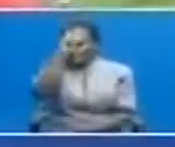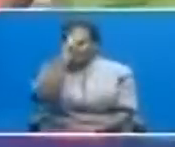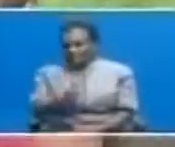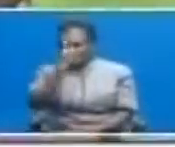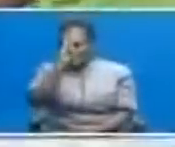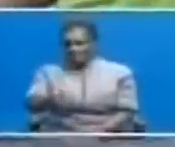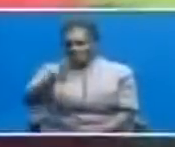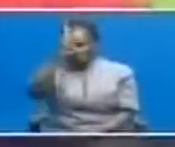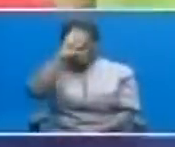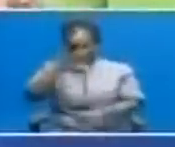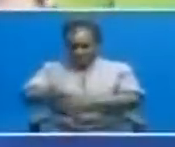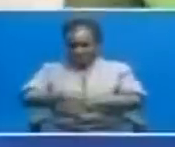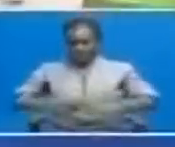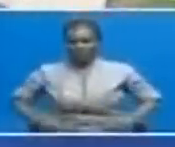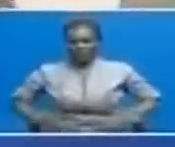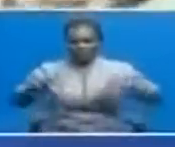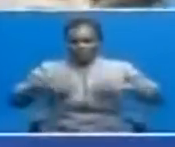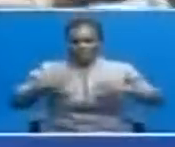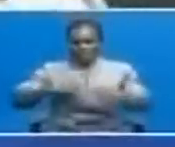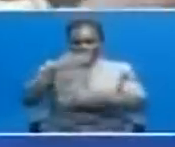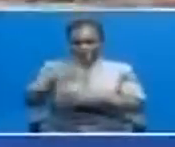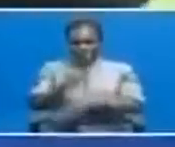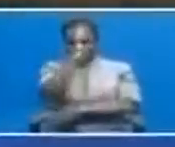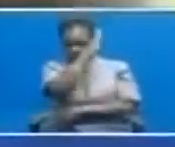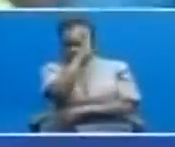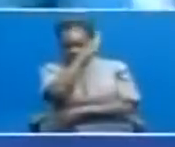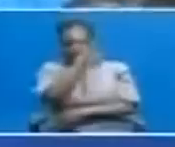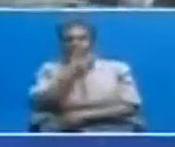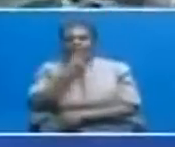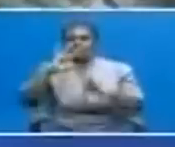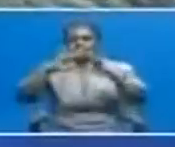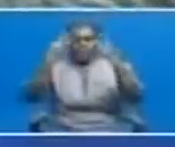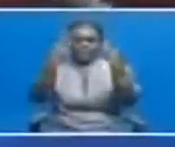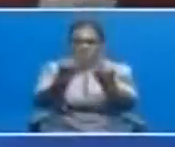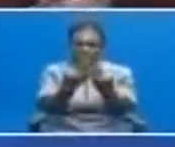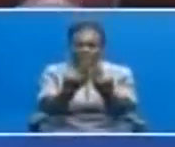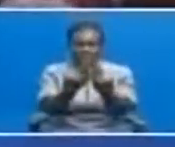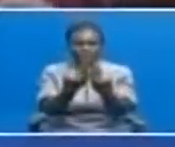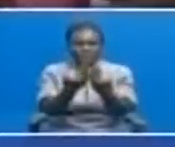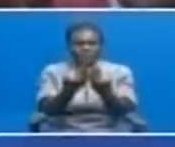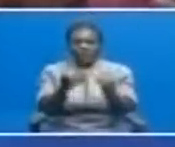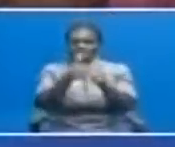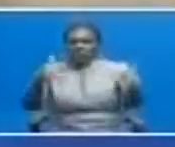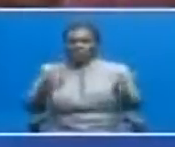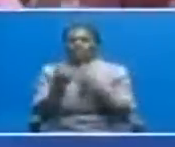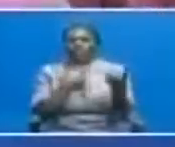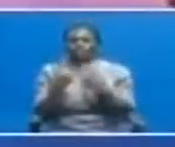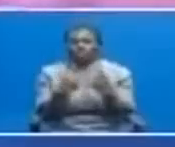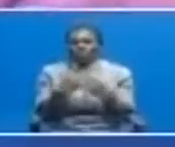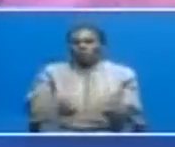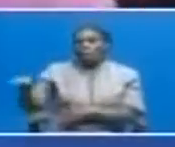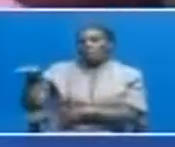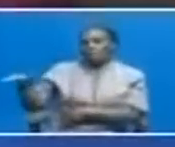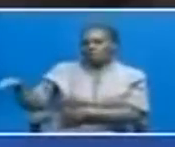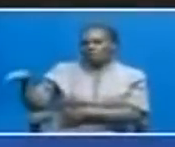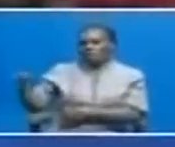The police took the body to the morgue shortly after midday. The man's family, too distraught to talk to us. The mid-morning